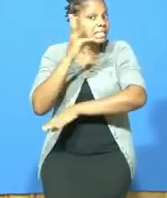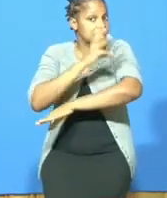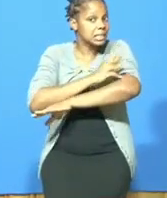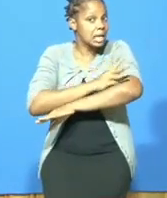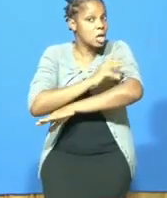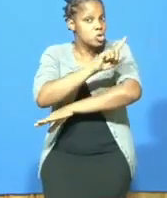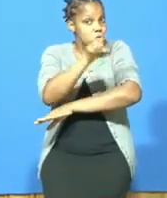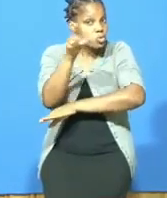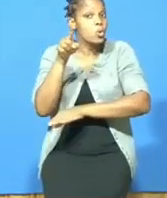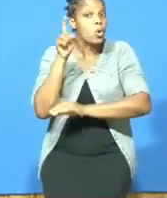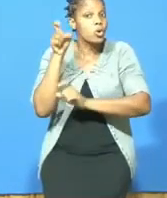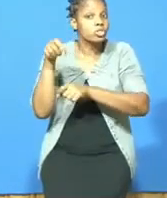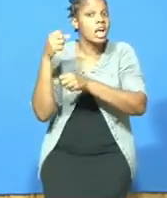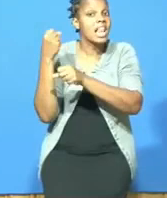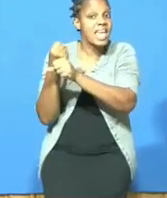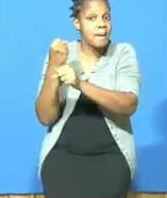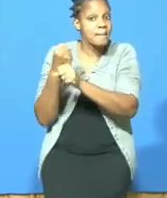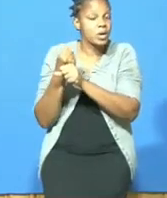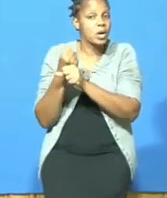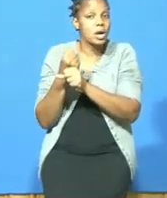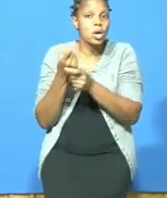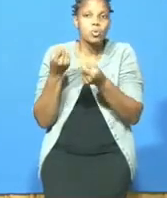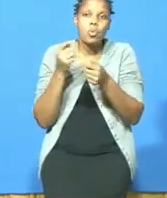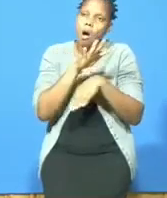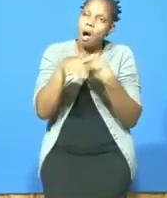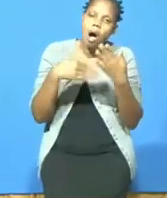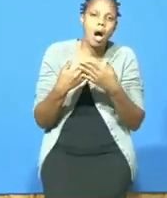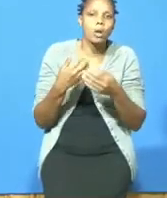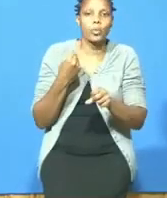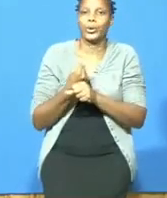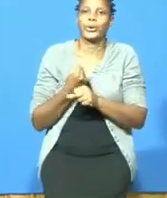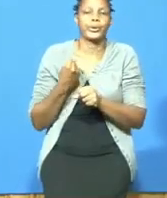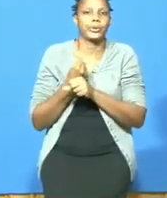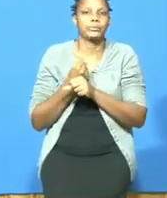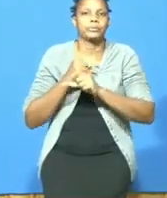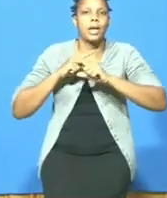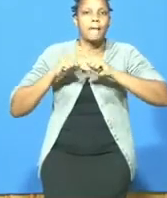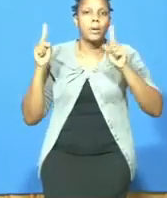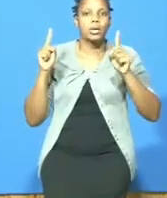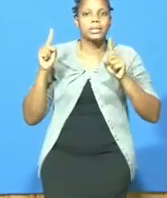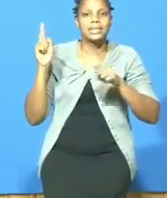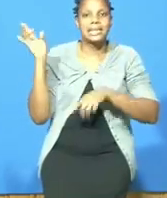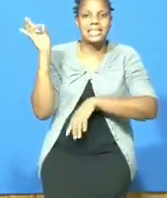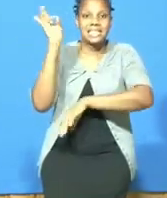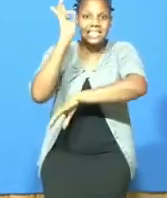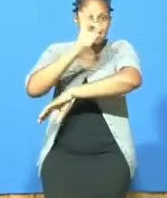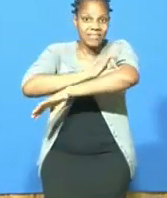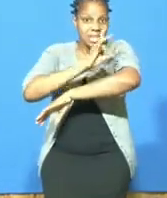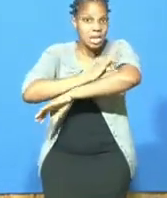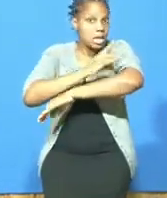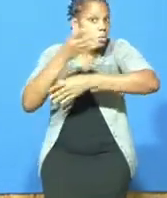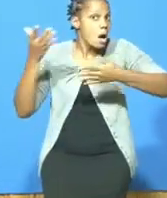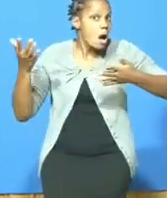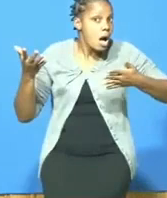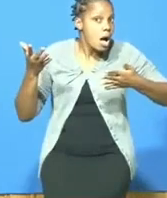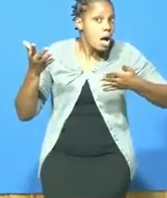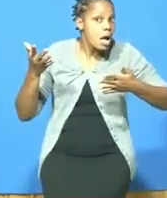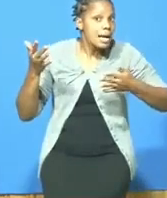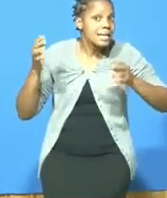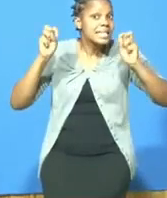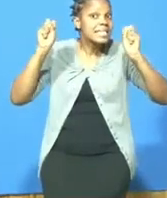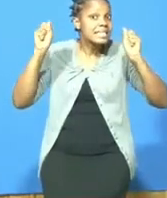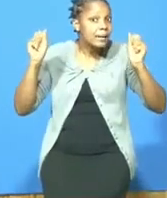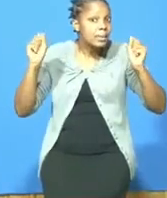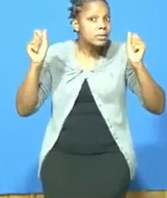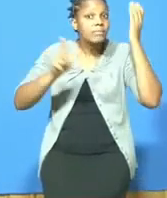6 days you shall labor and do all your work, but the seventh day is what? The